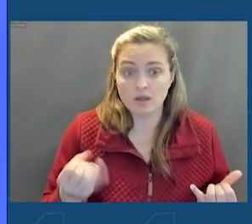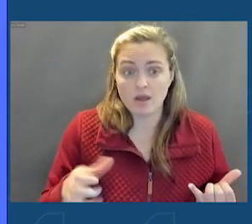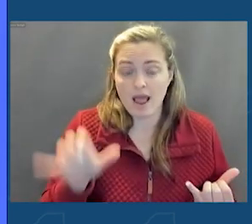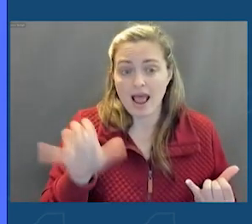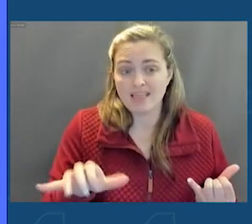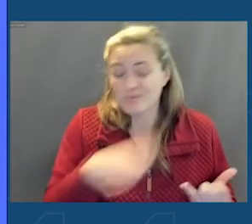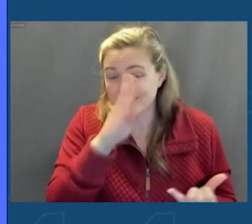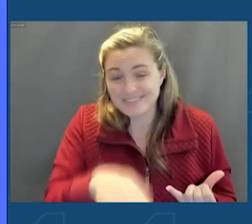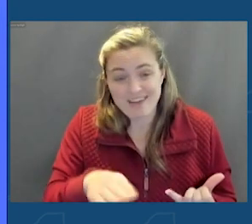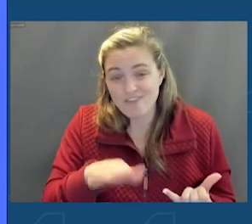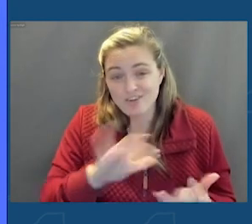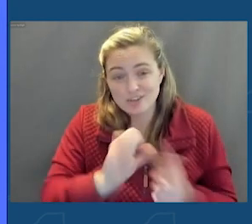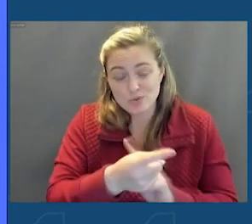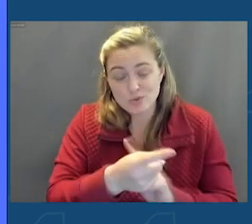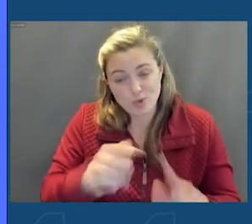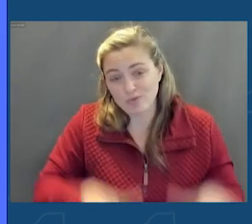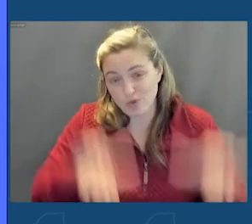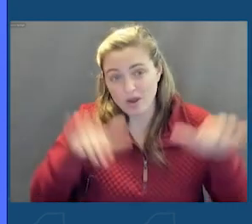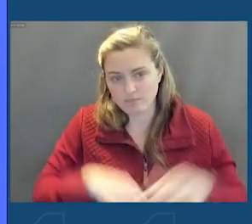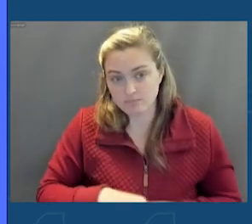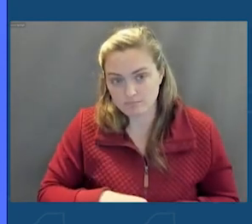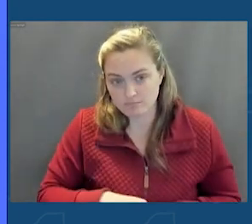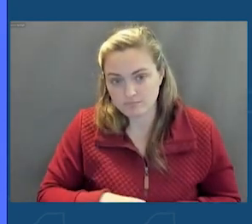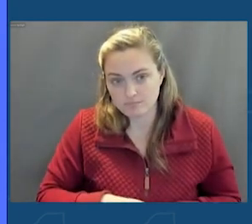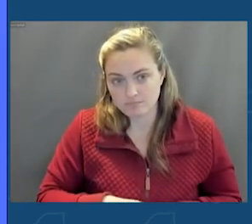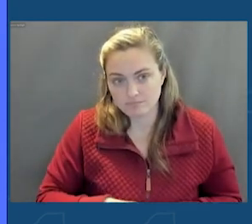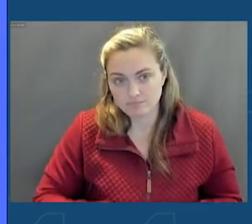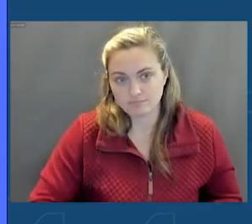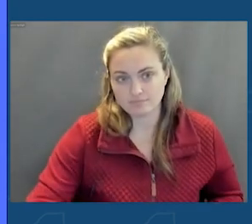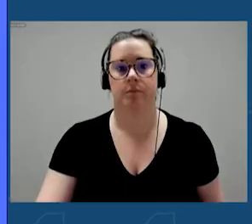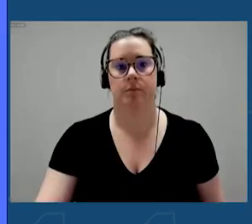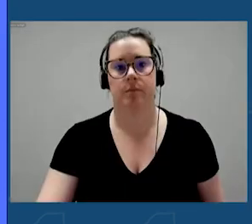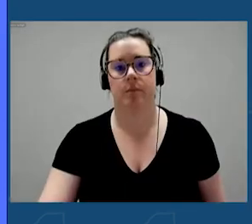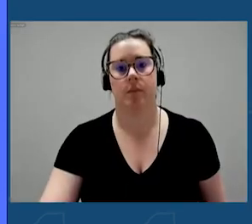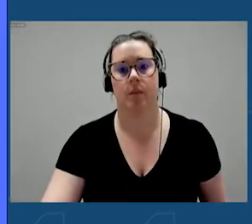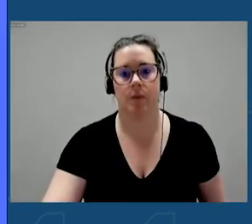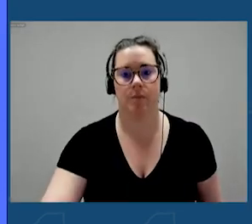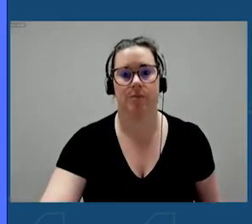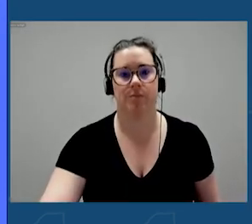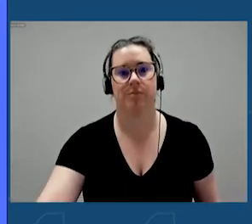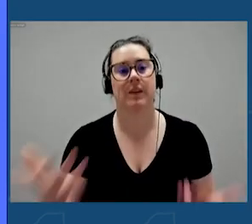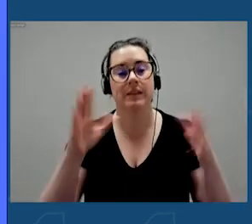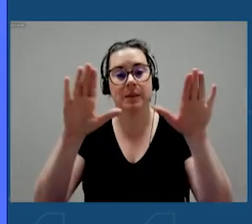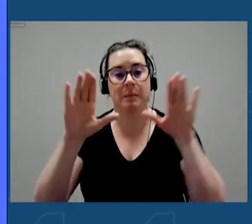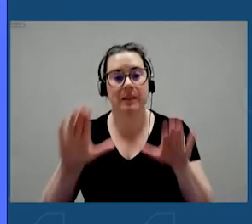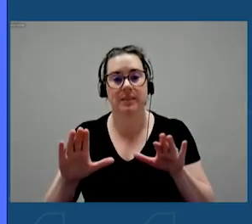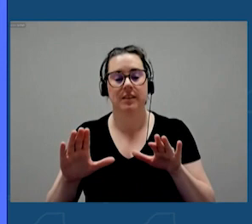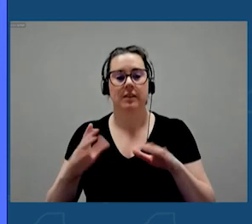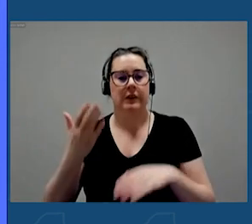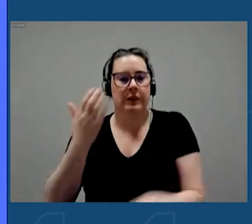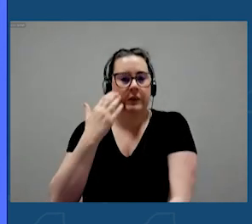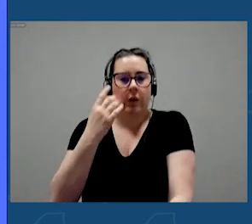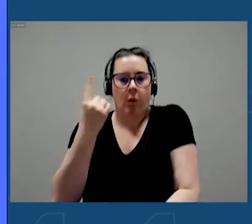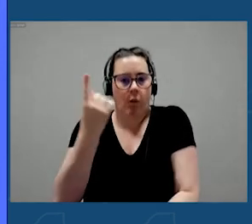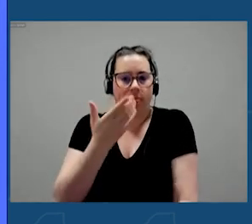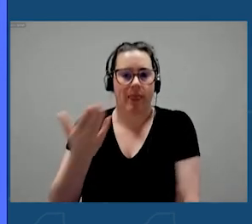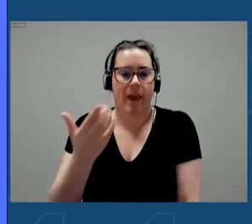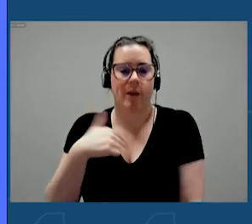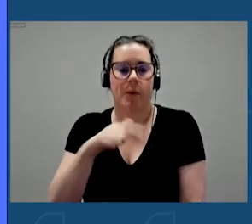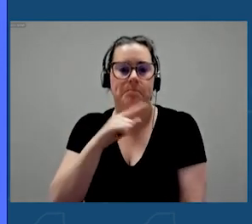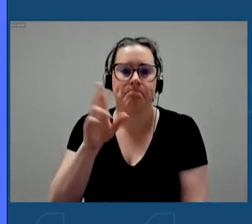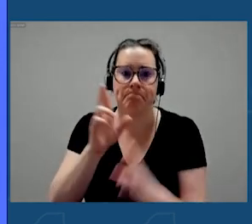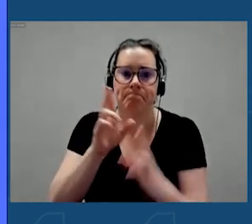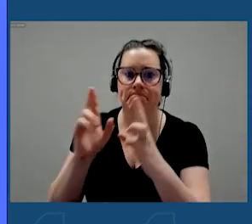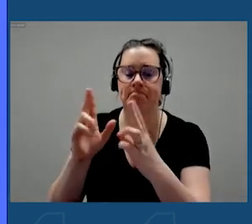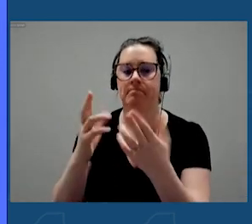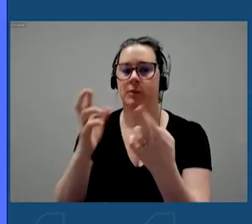the case when I was growing up. That is brand new. That's awesome. You know, Governor, one of the things that we most admire about you is that you're not the type